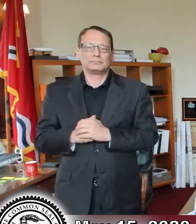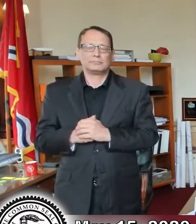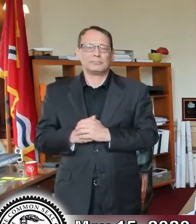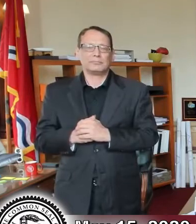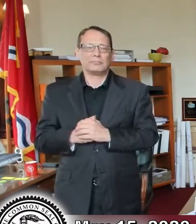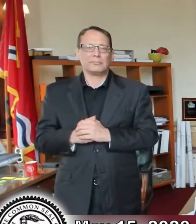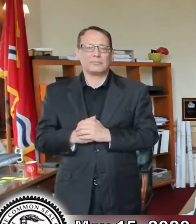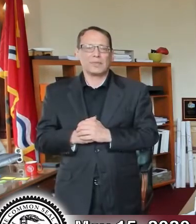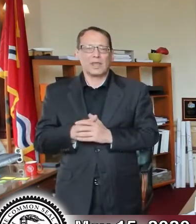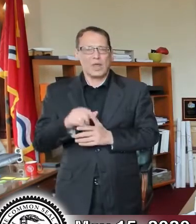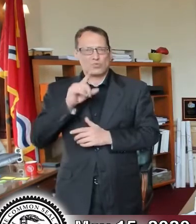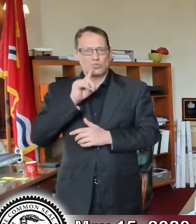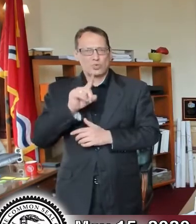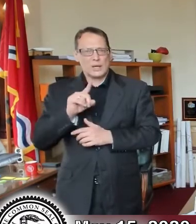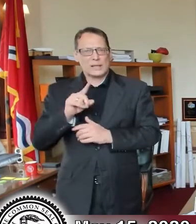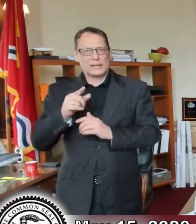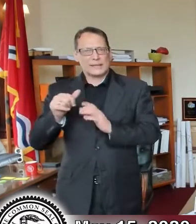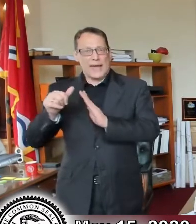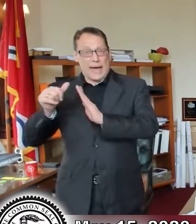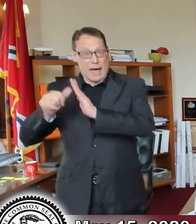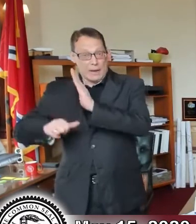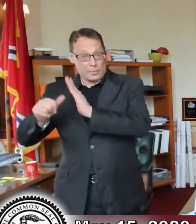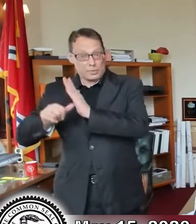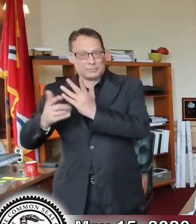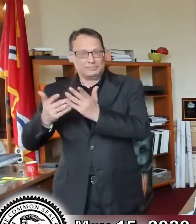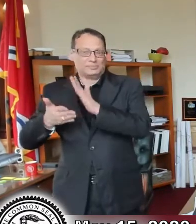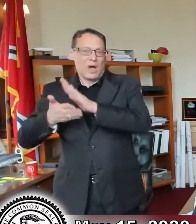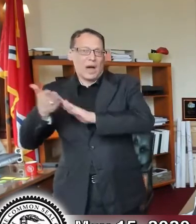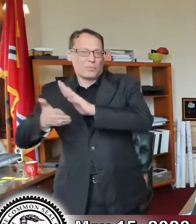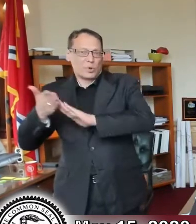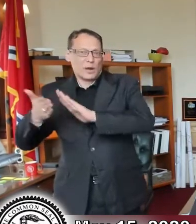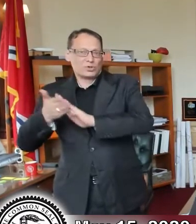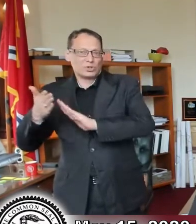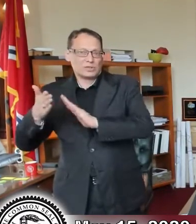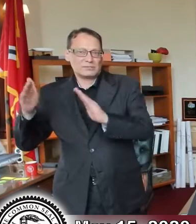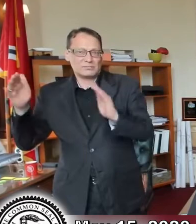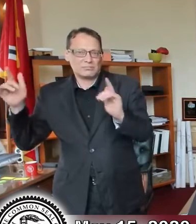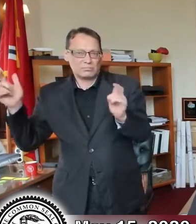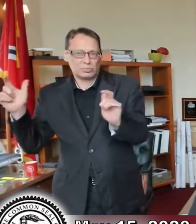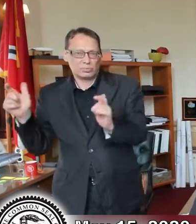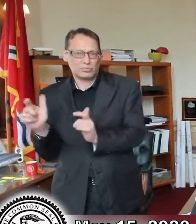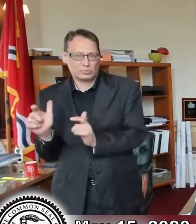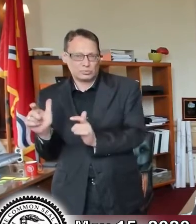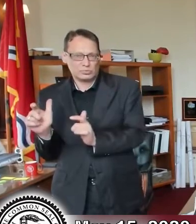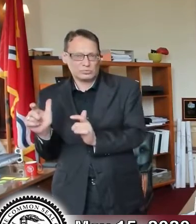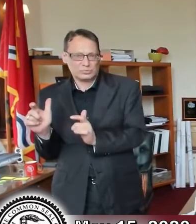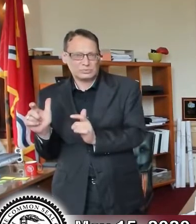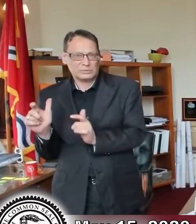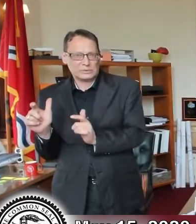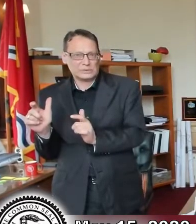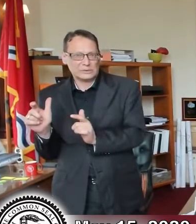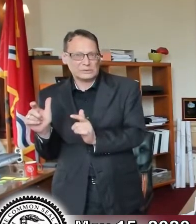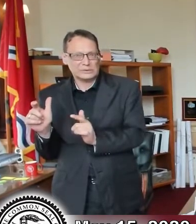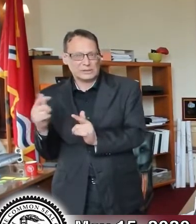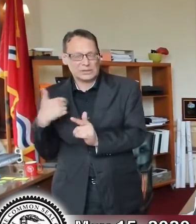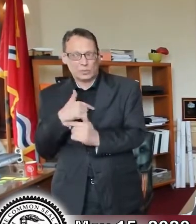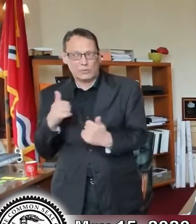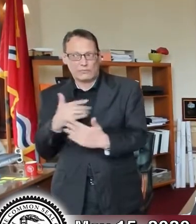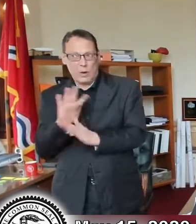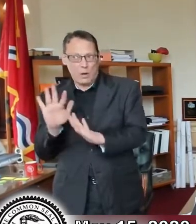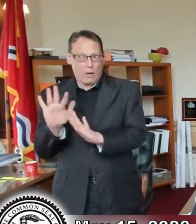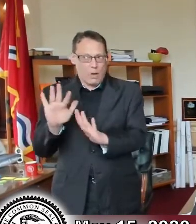really slim down the operation of the hospitals in order to make room for what we feared would be the number of COVID